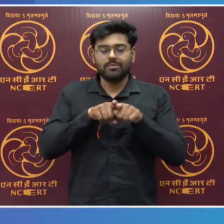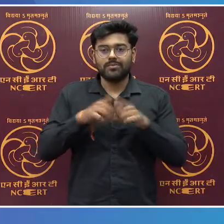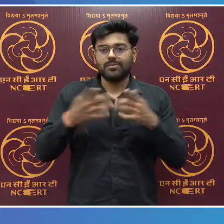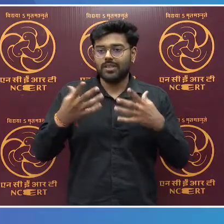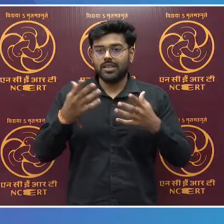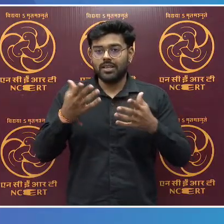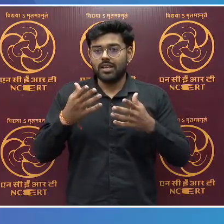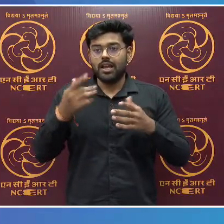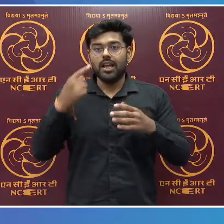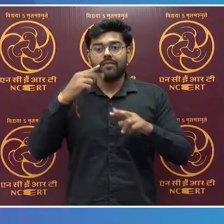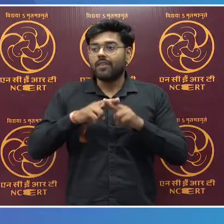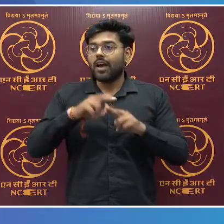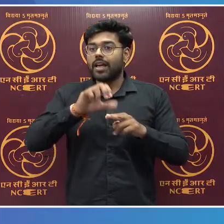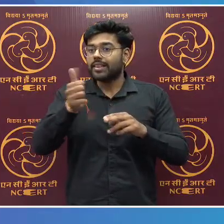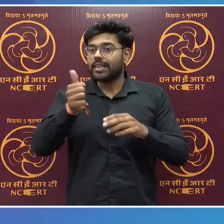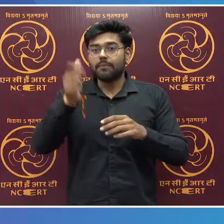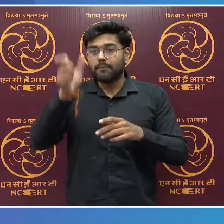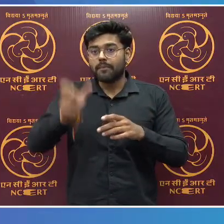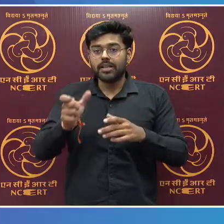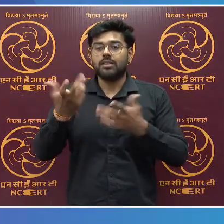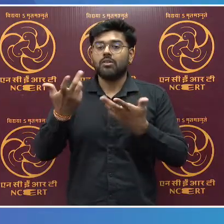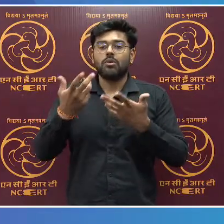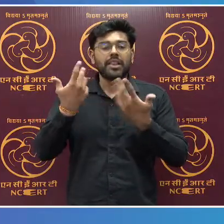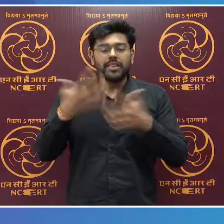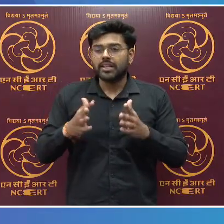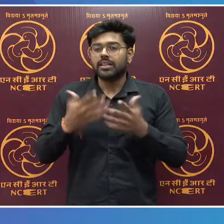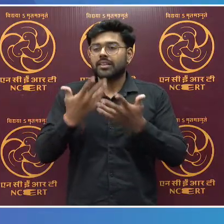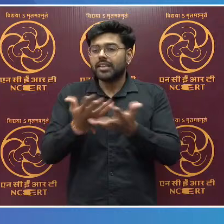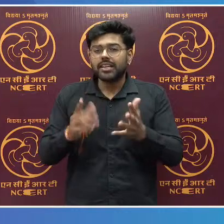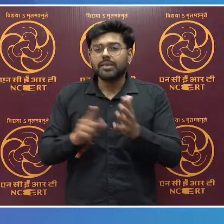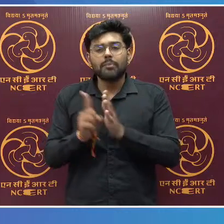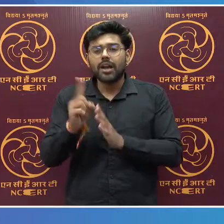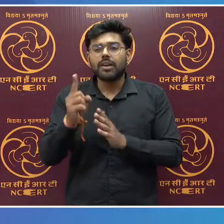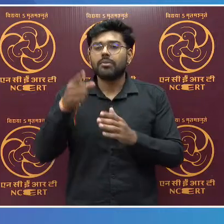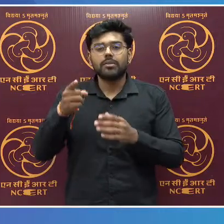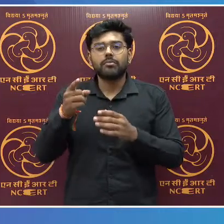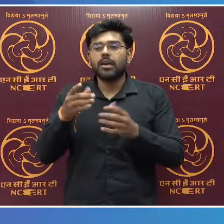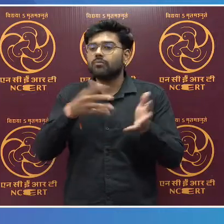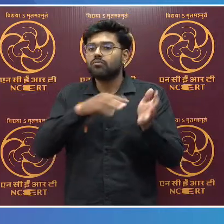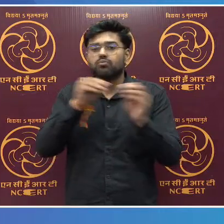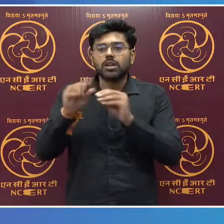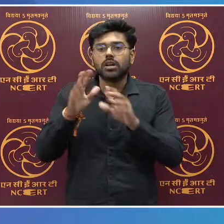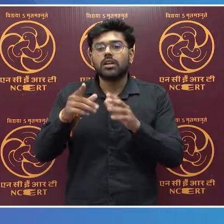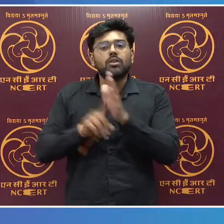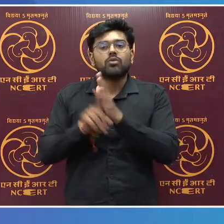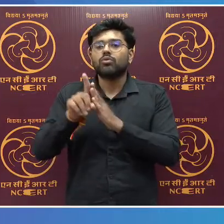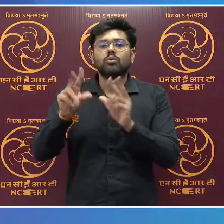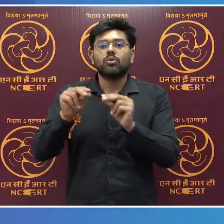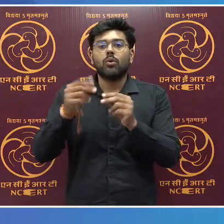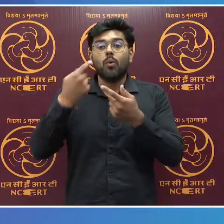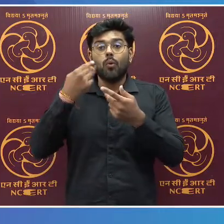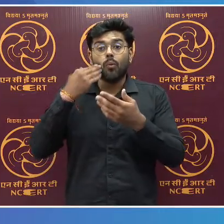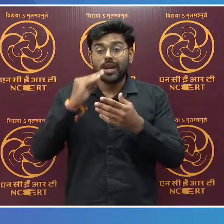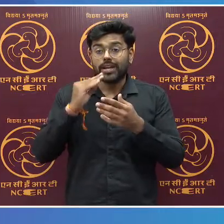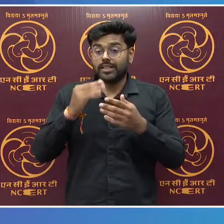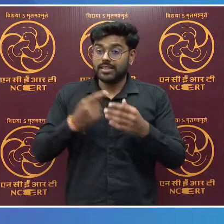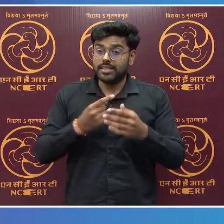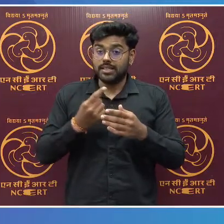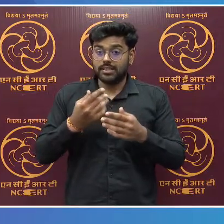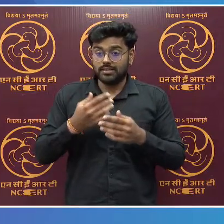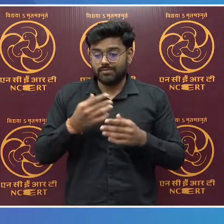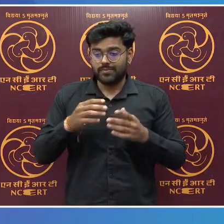not in a host body, what will happen? It will not be growing up, right. Once it enters in the host